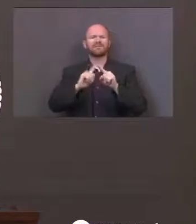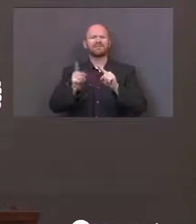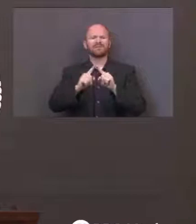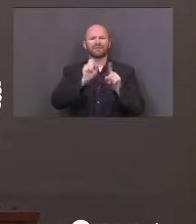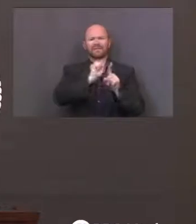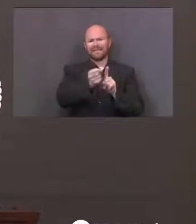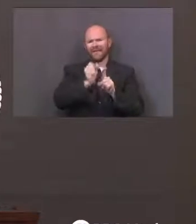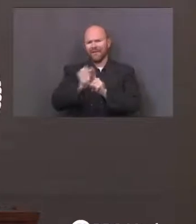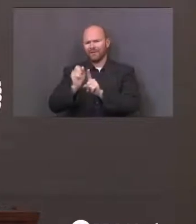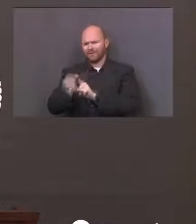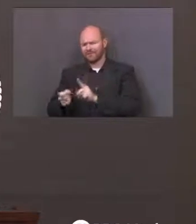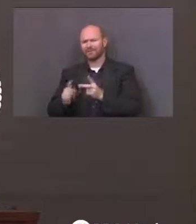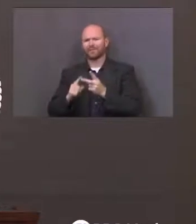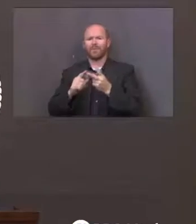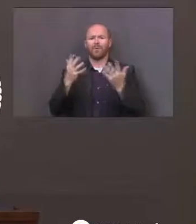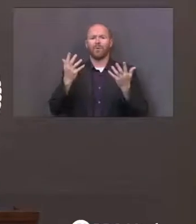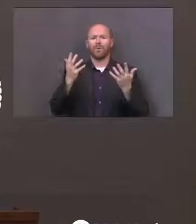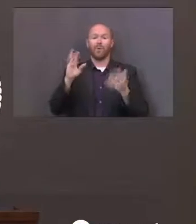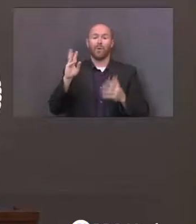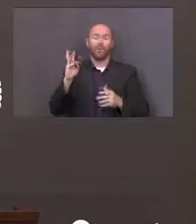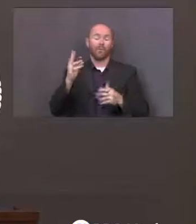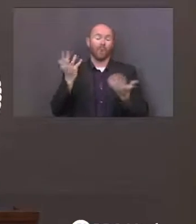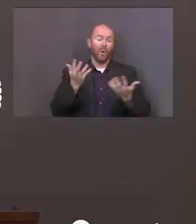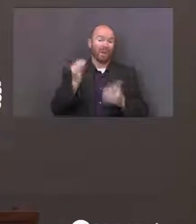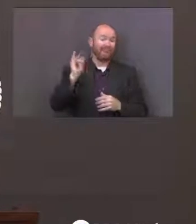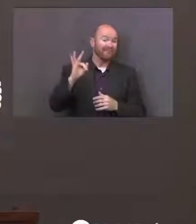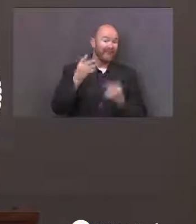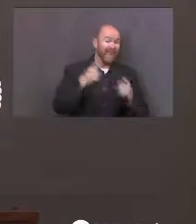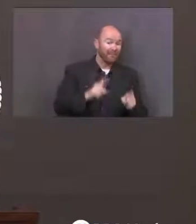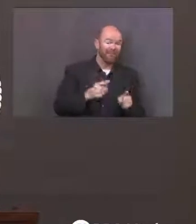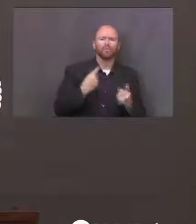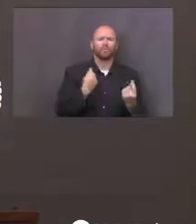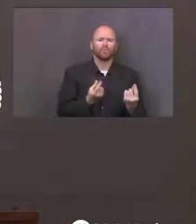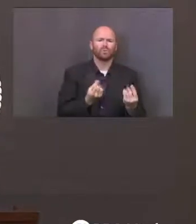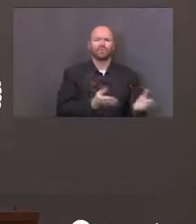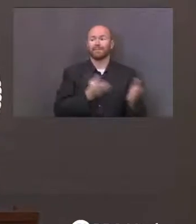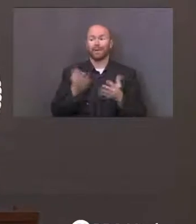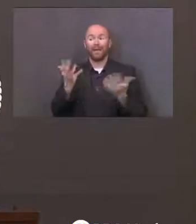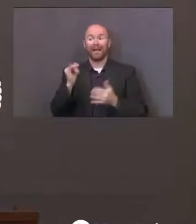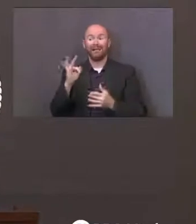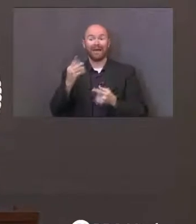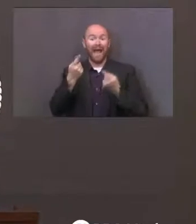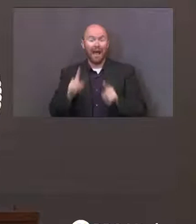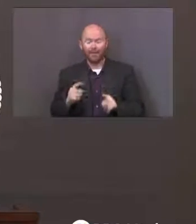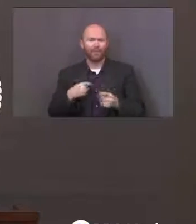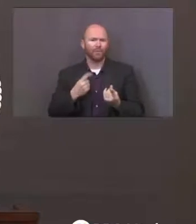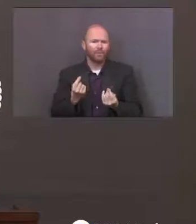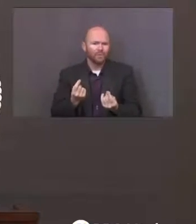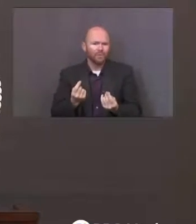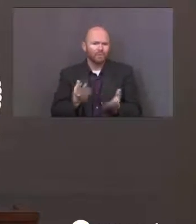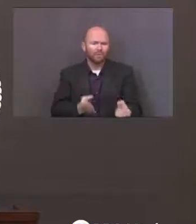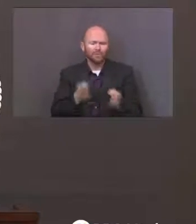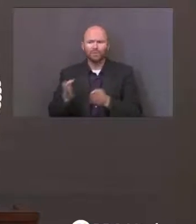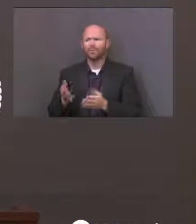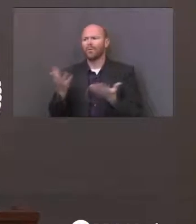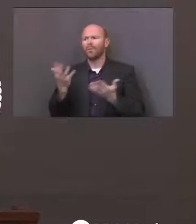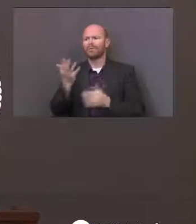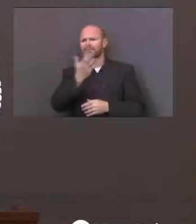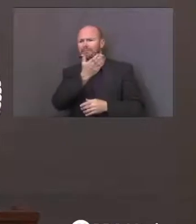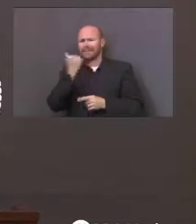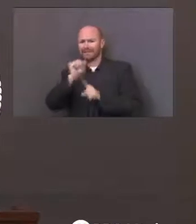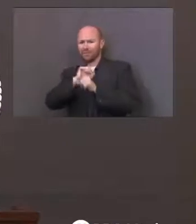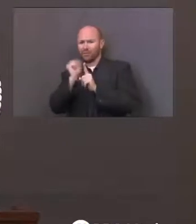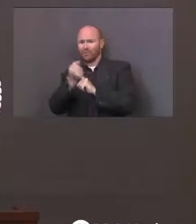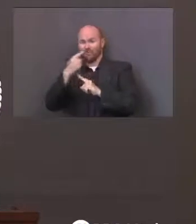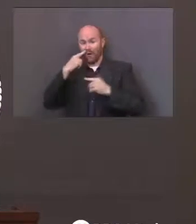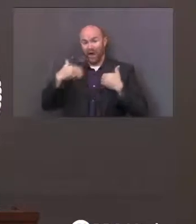if questions have been asked many times, and looking at what is the best possible scenario for us to make sure that we have